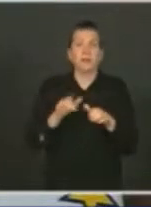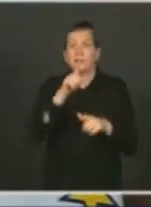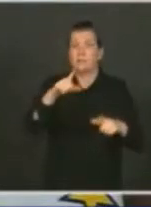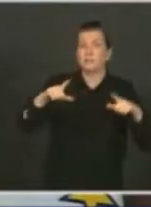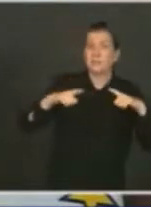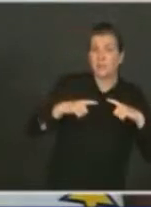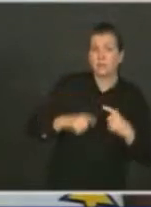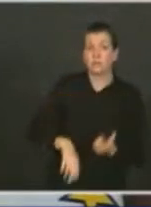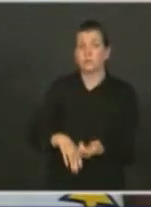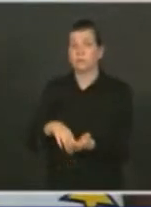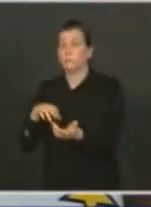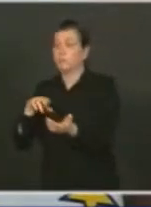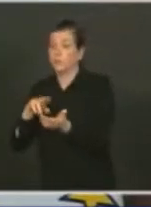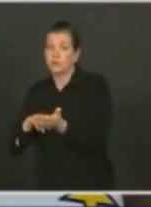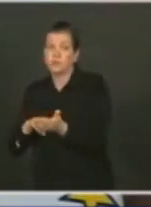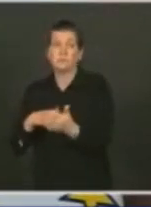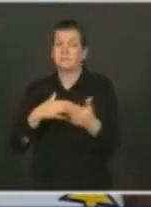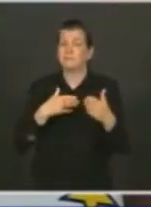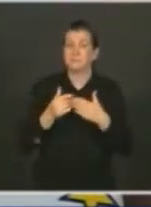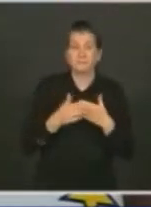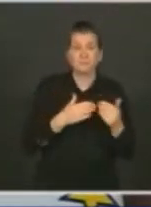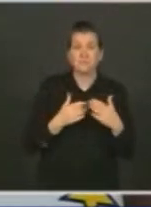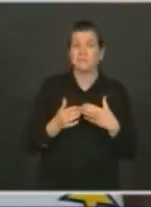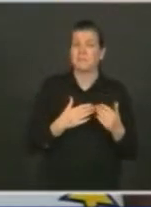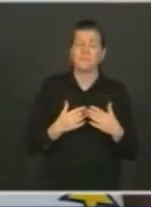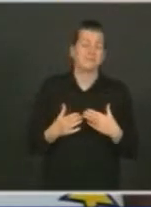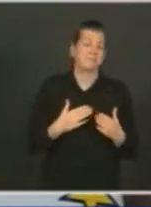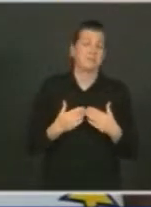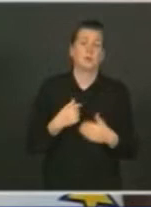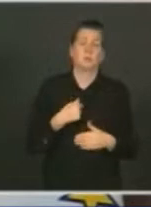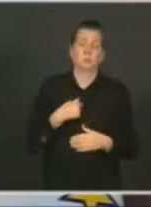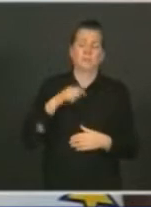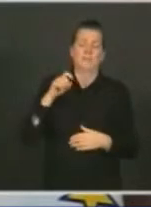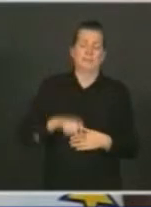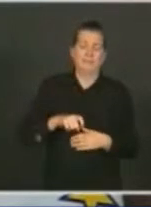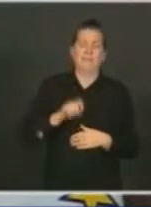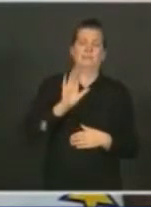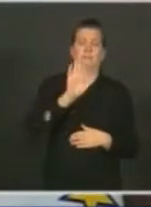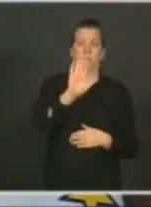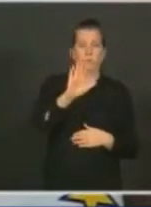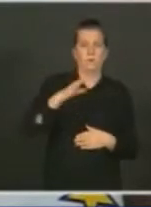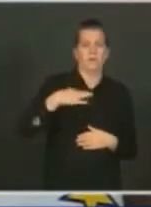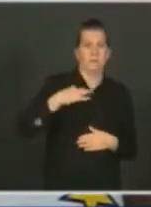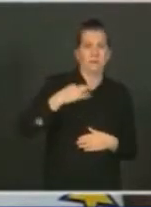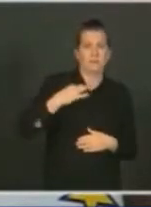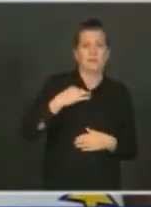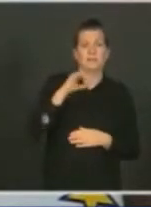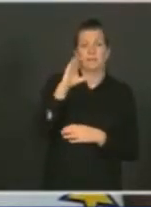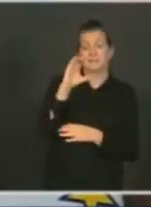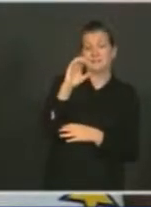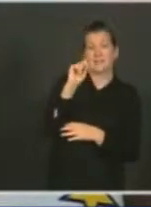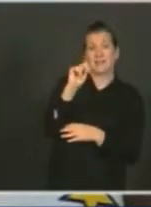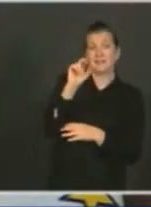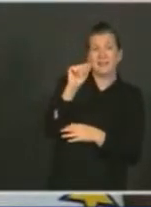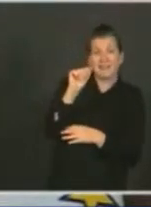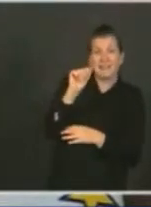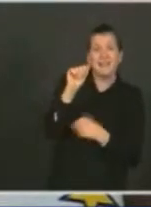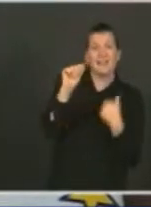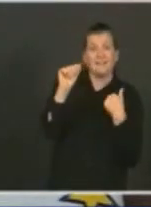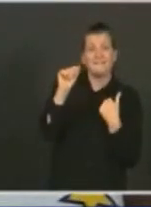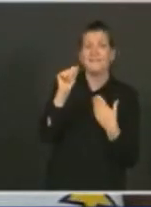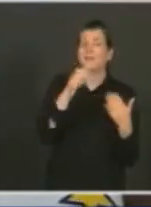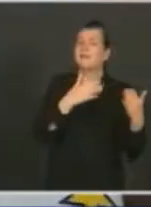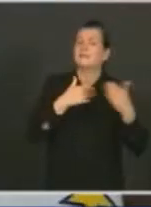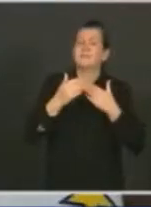nurse, if you are a doctor or nurse or a CNA or a healthcare professional who has some